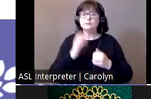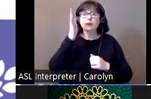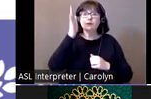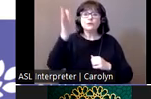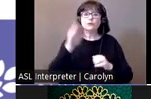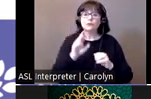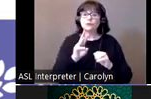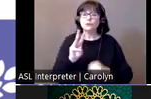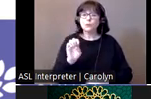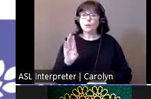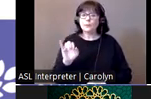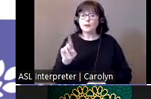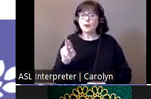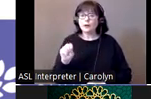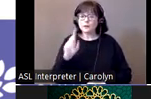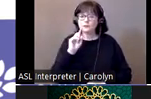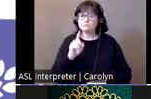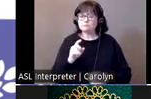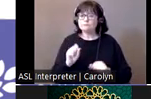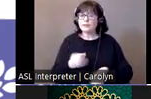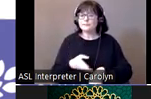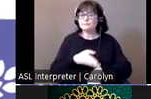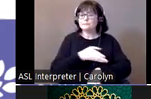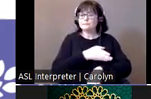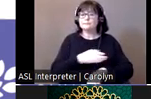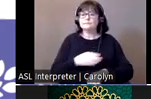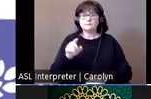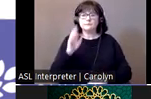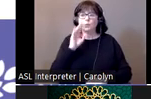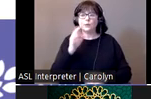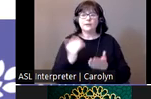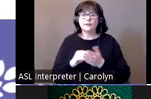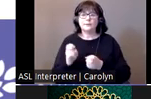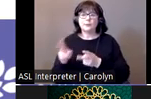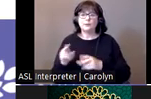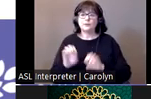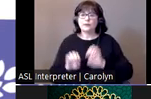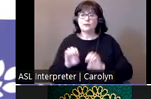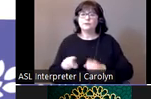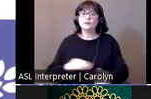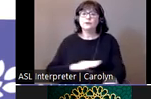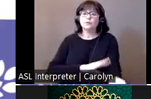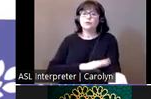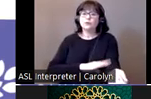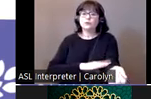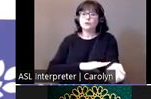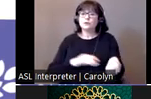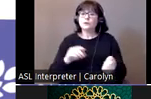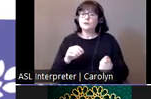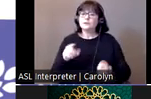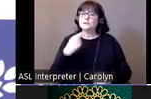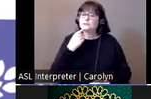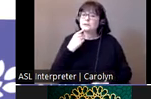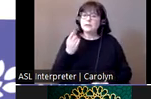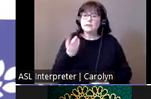PD. And we will place the evaluation in the chat again later. Bruce raised a question, if not yet mentioned, what